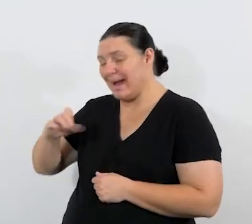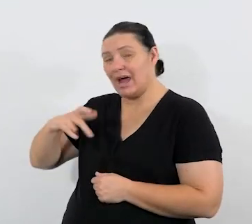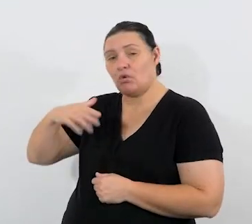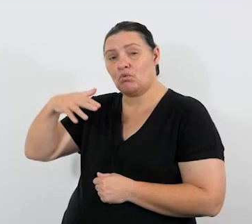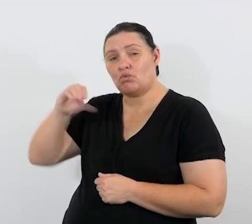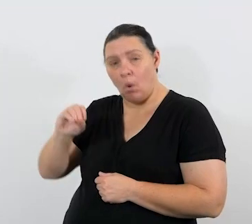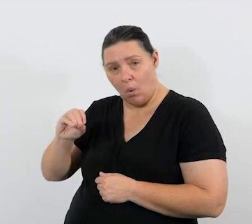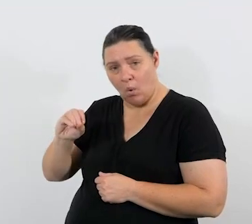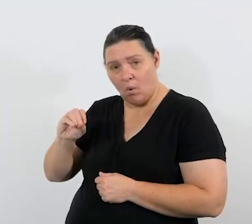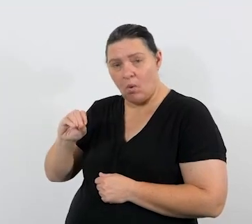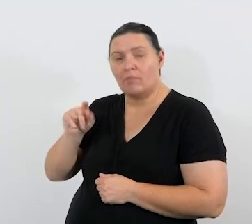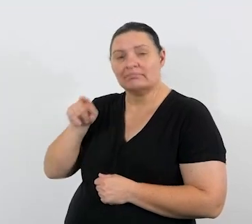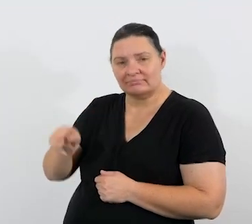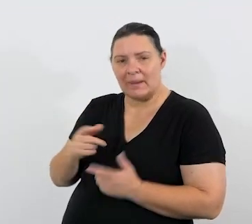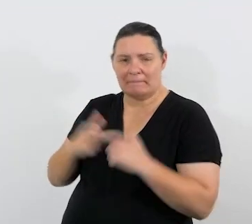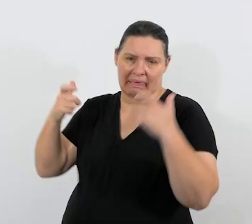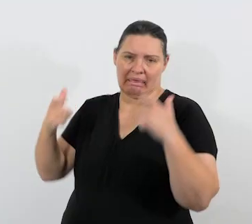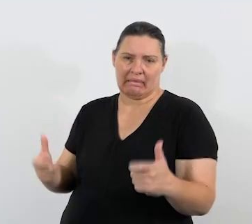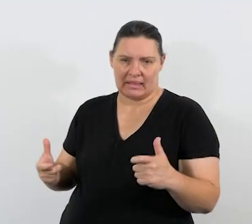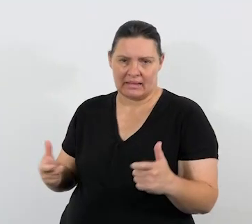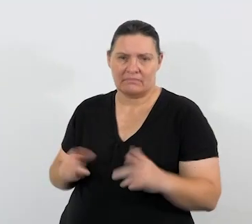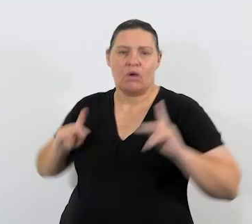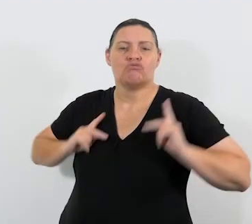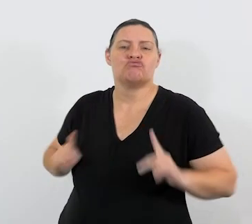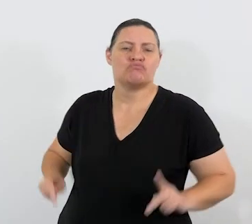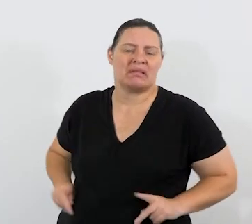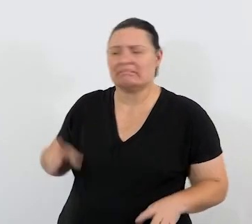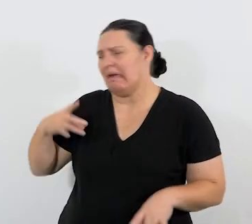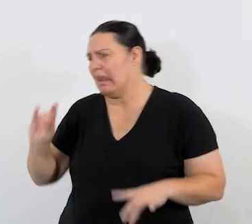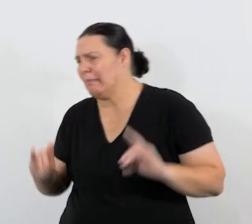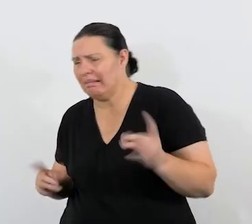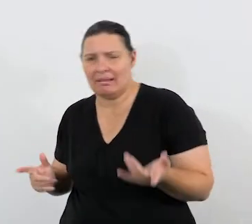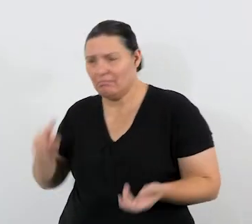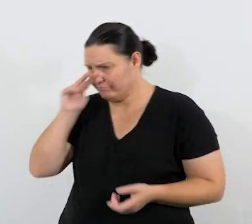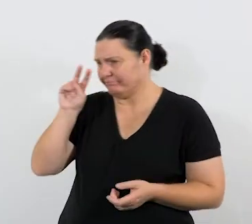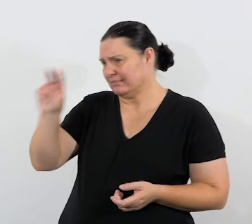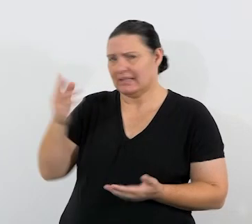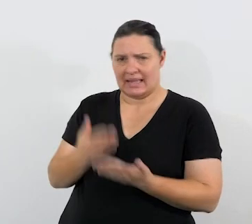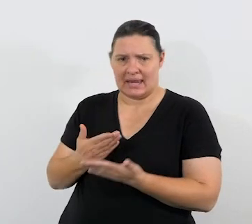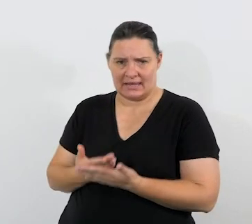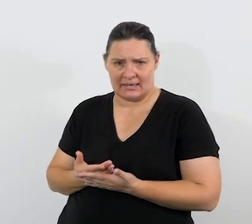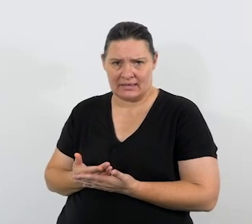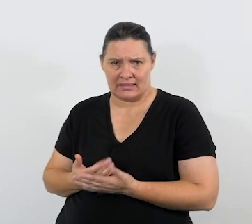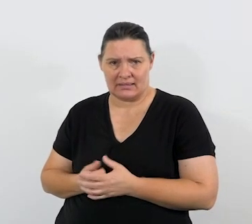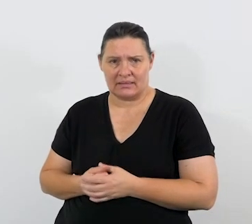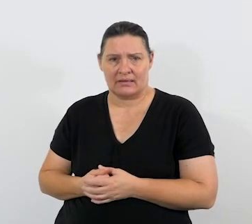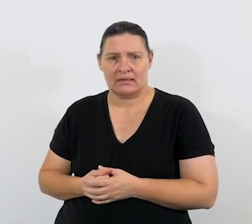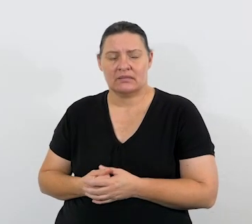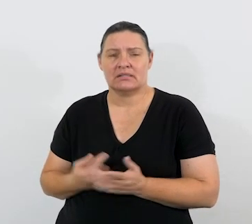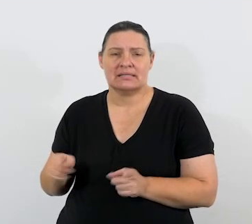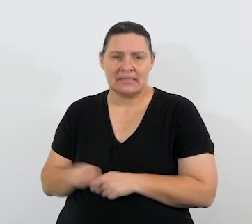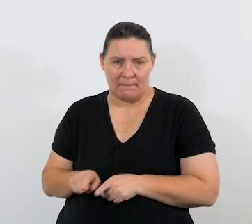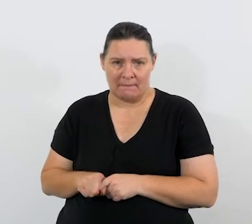about macroorganisms, these are big. These are human beings, these are animals. Obviously, you can see them with your naked